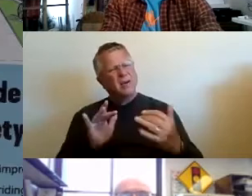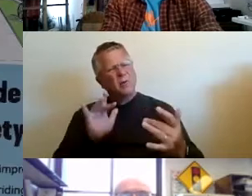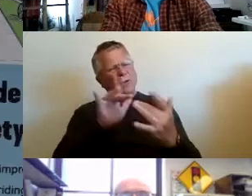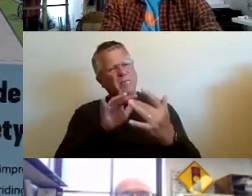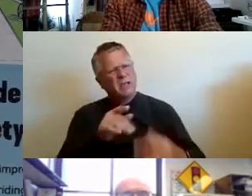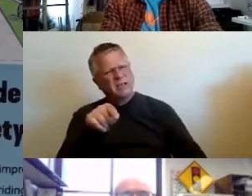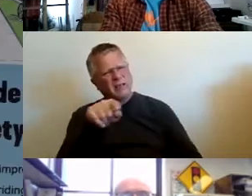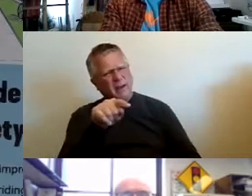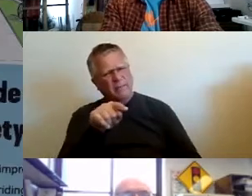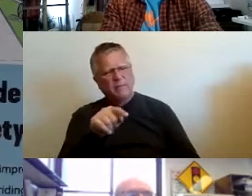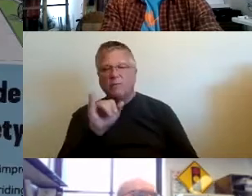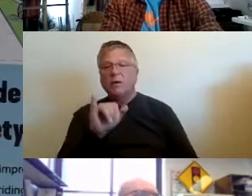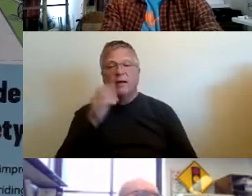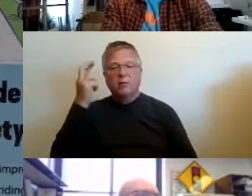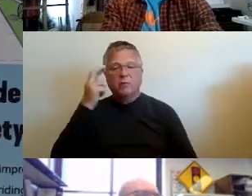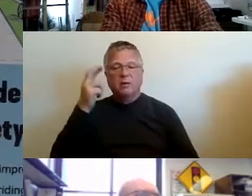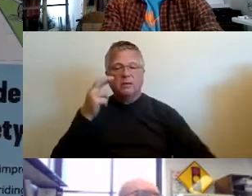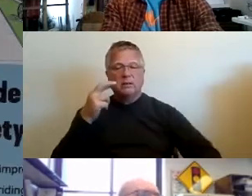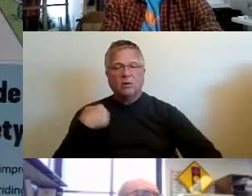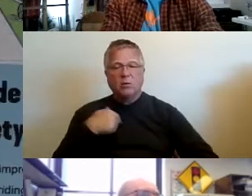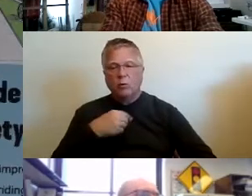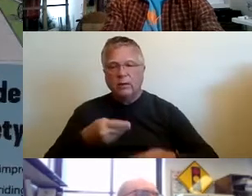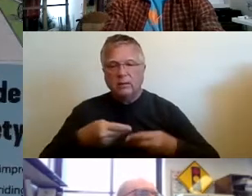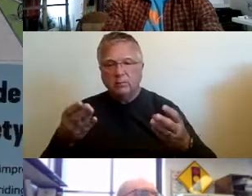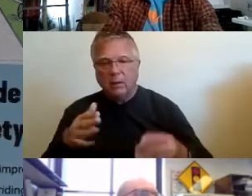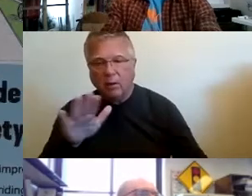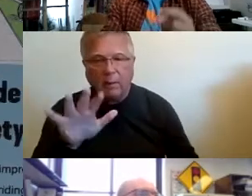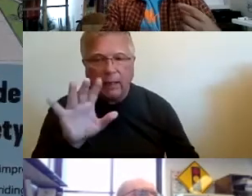And for that reason, we distributed around